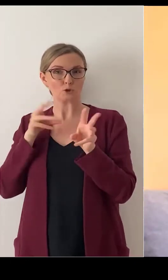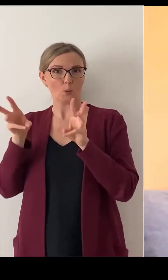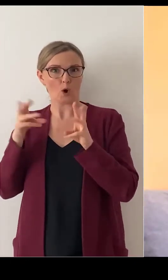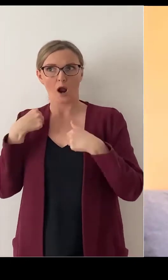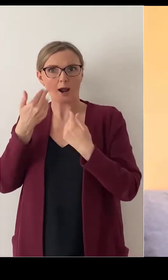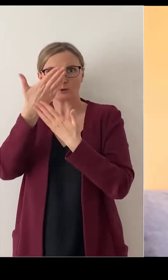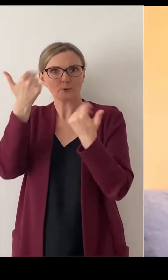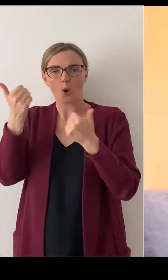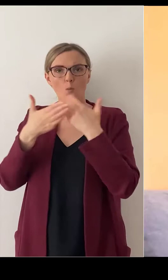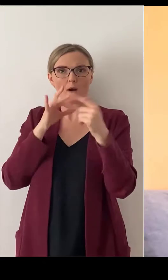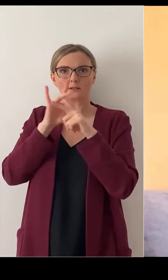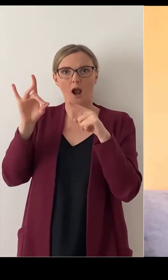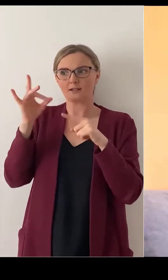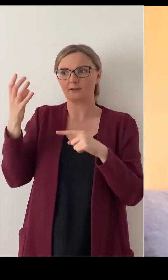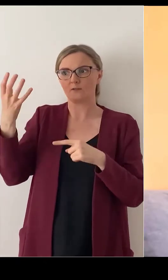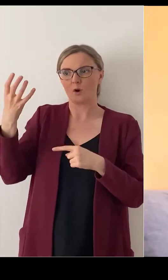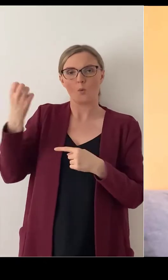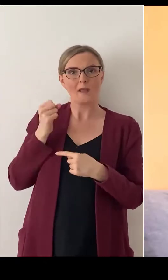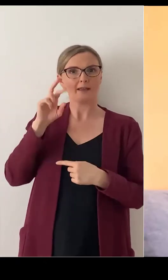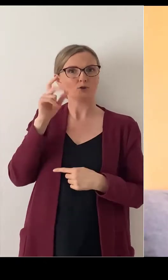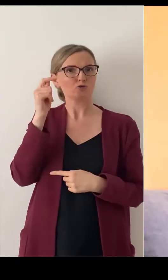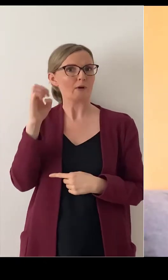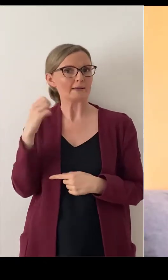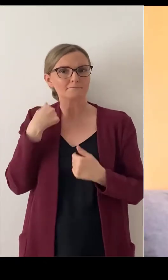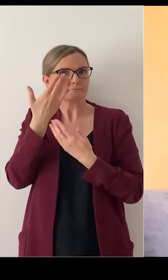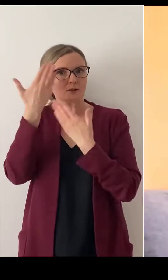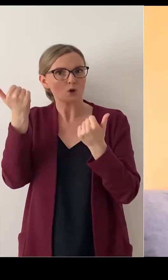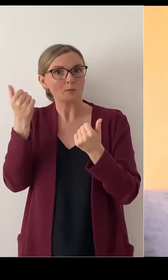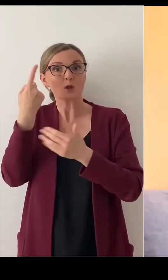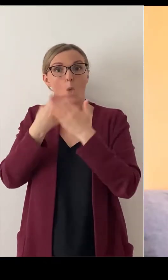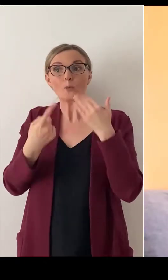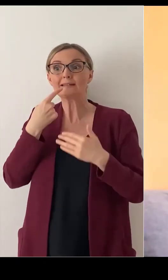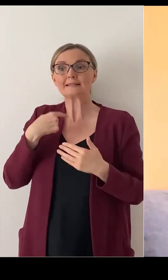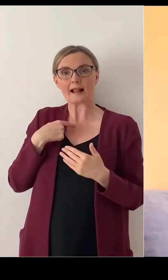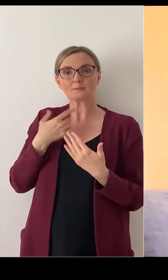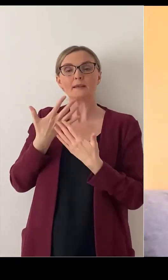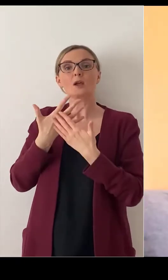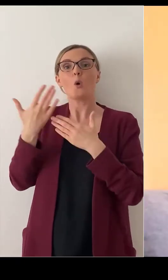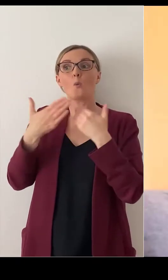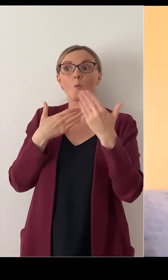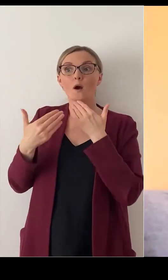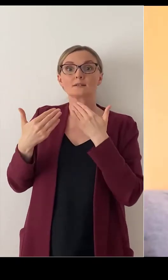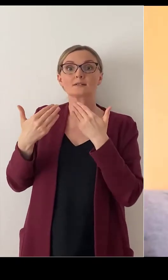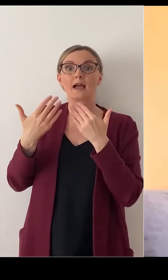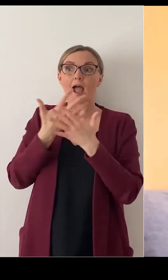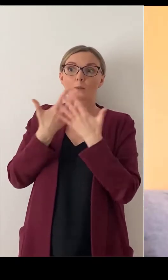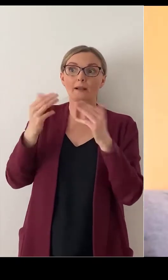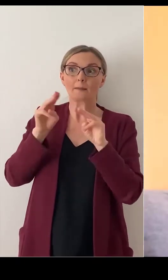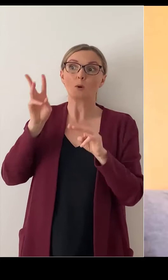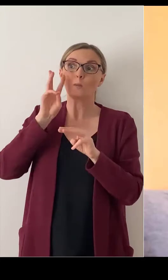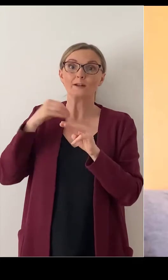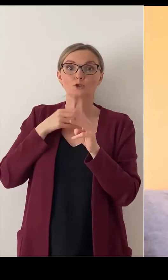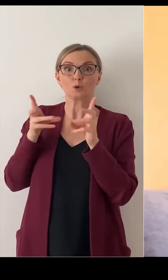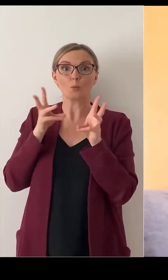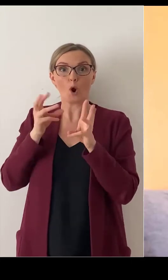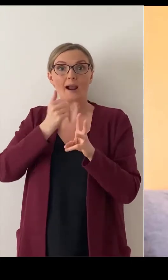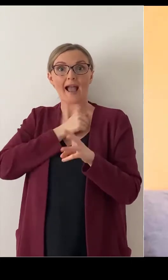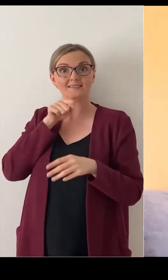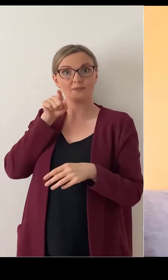is at what wage rate, how many people would be willing to work. Only looking at the demand